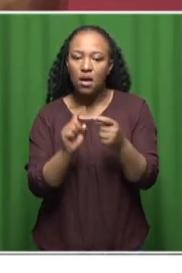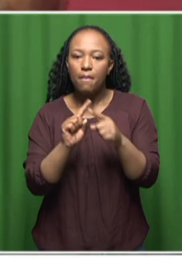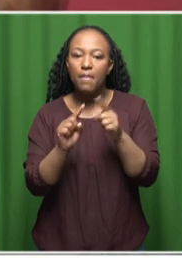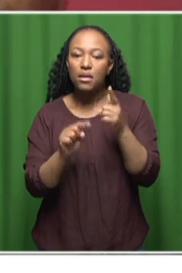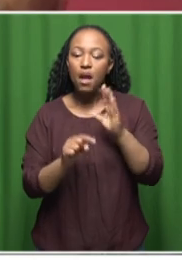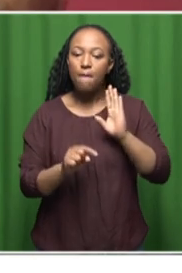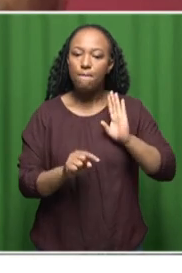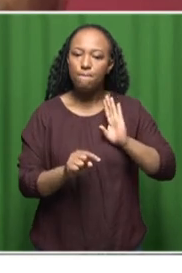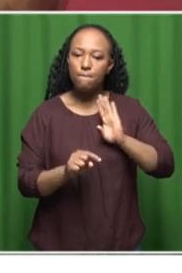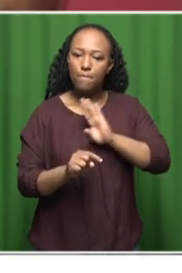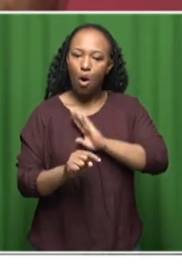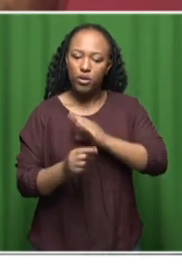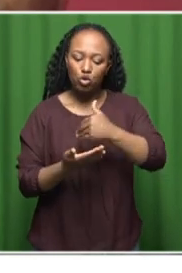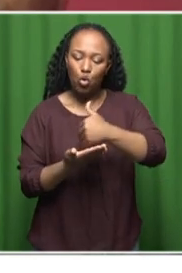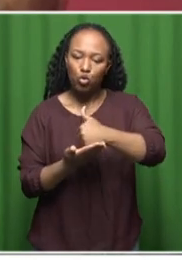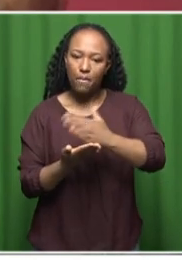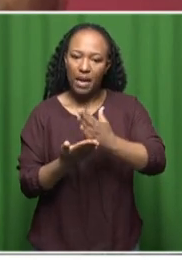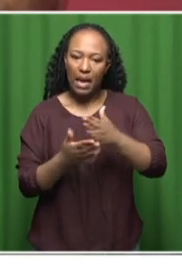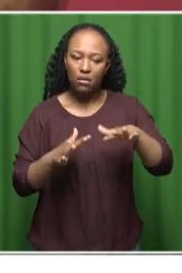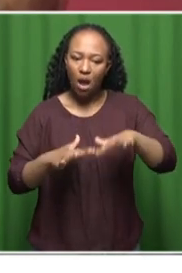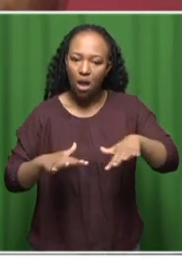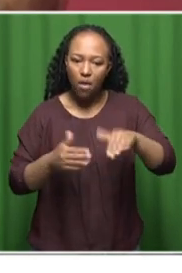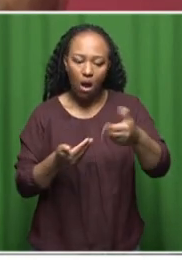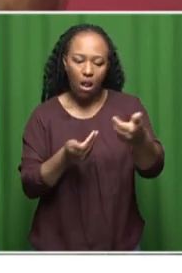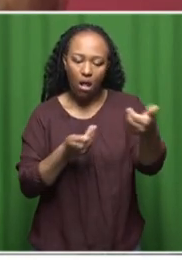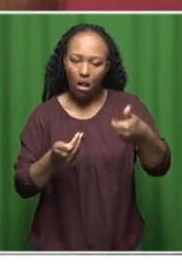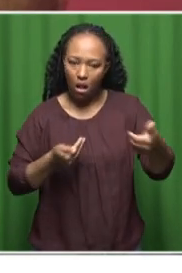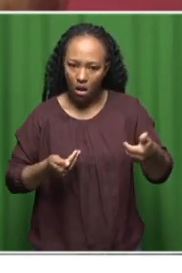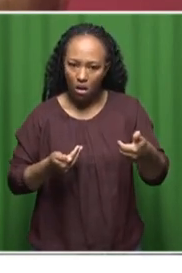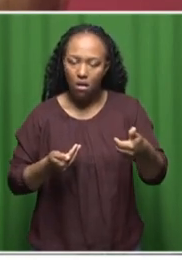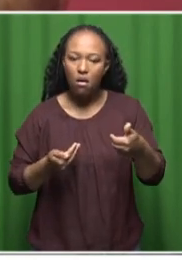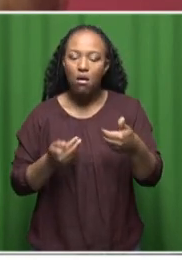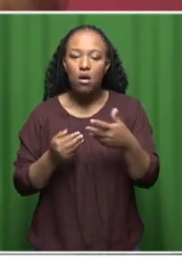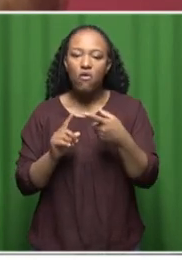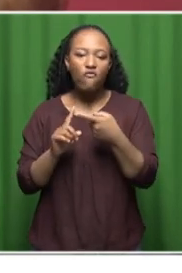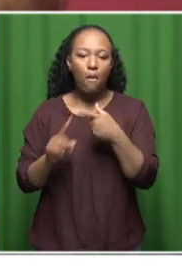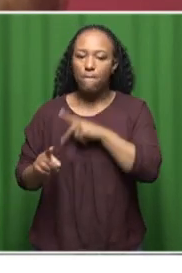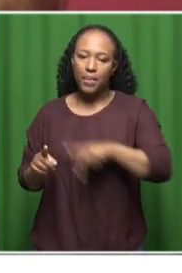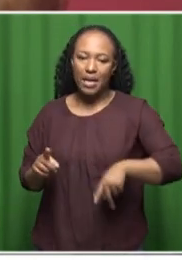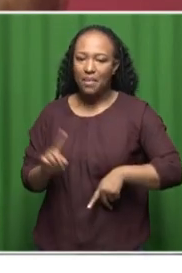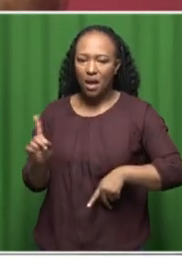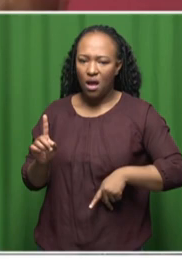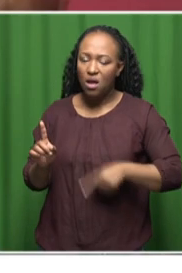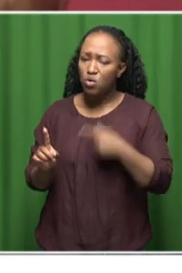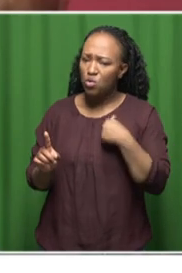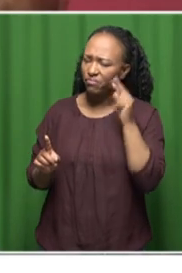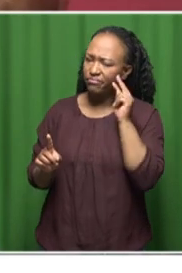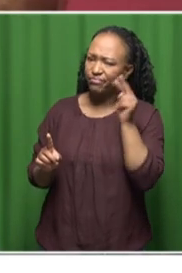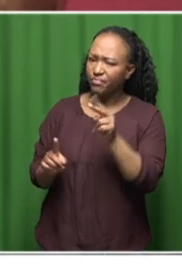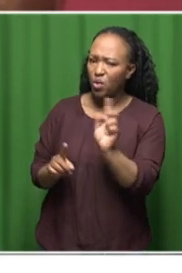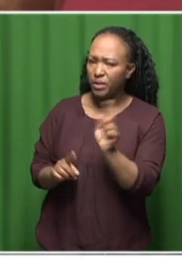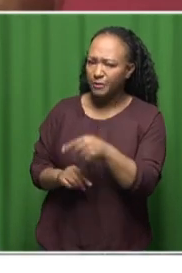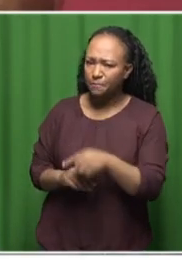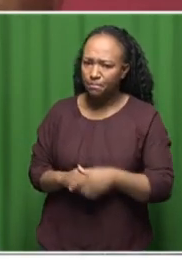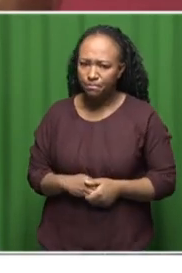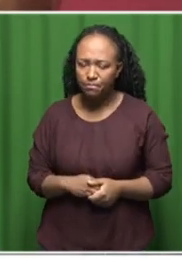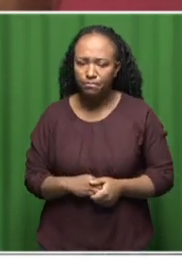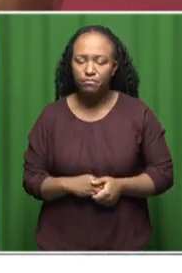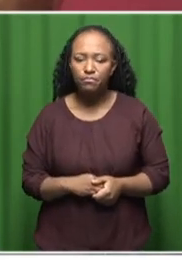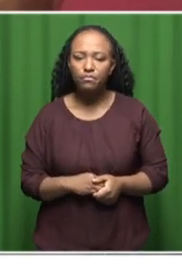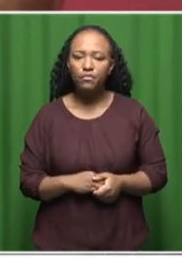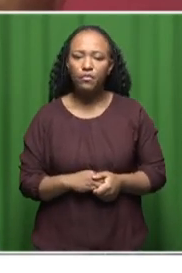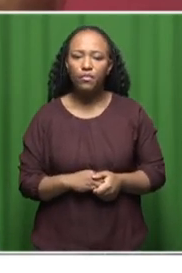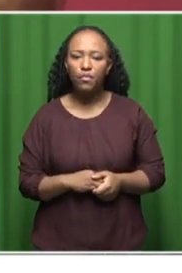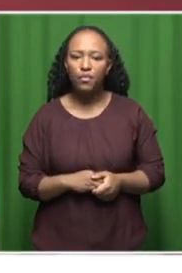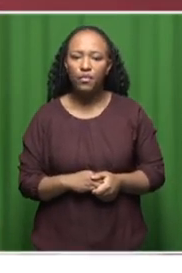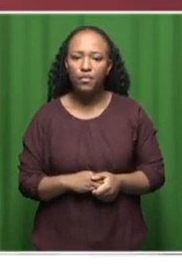demarcation board and not the Gauteng Premier. So what is your overall view on this concept? No, Leanne,